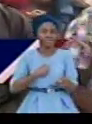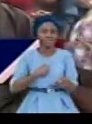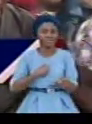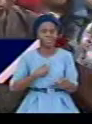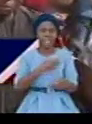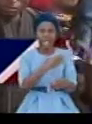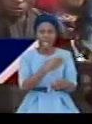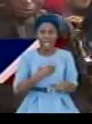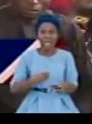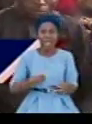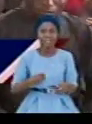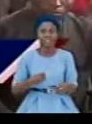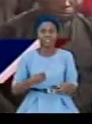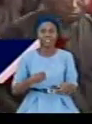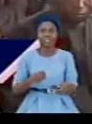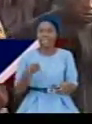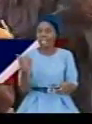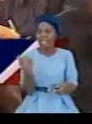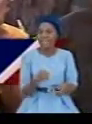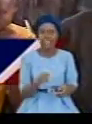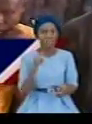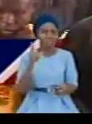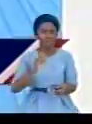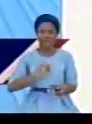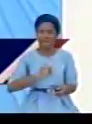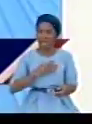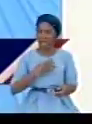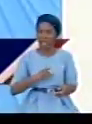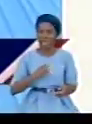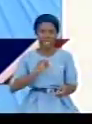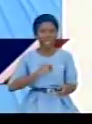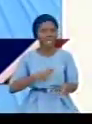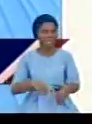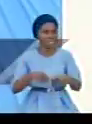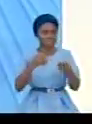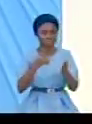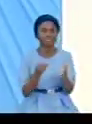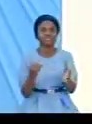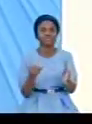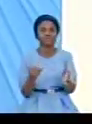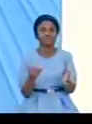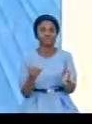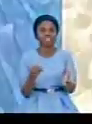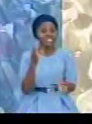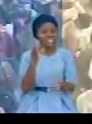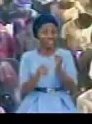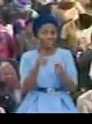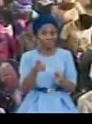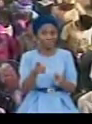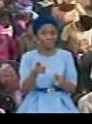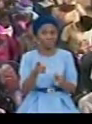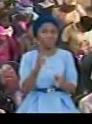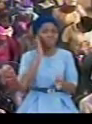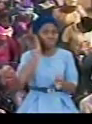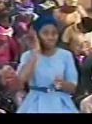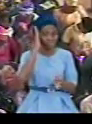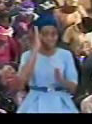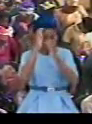and to whomsoever I will, I give it. If thou therefore will worship